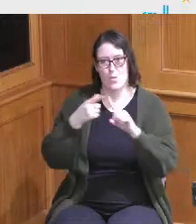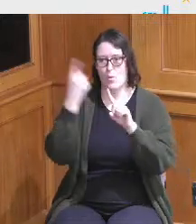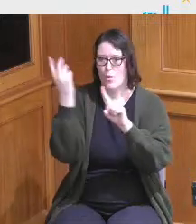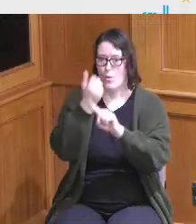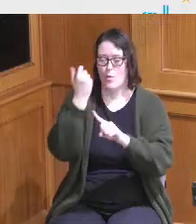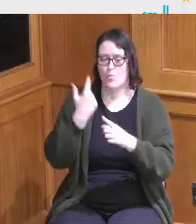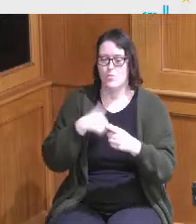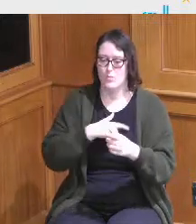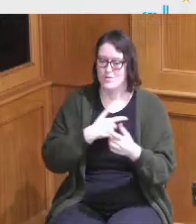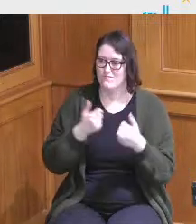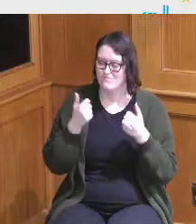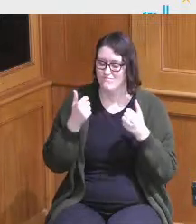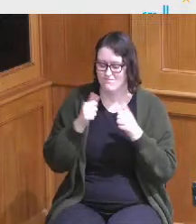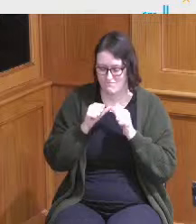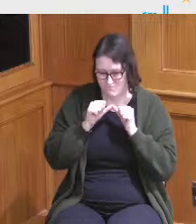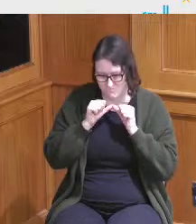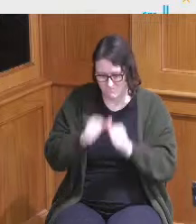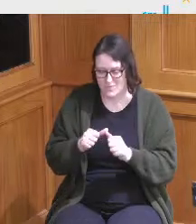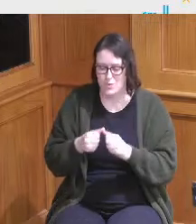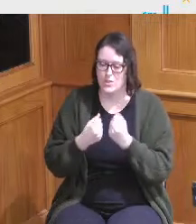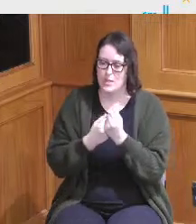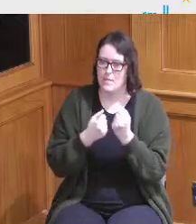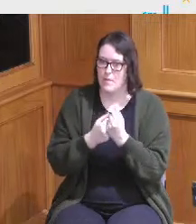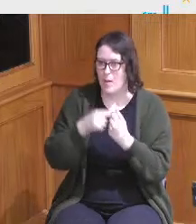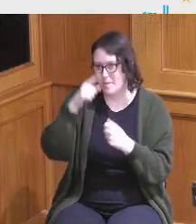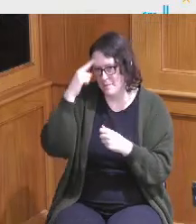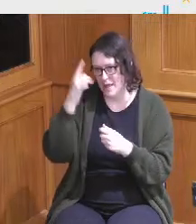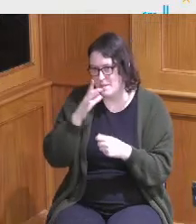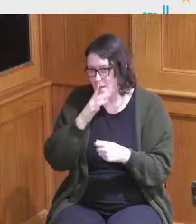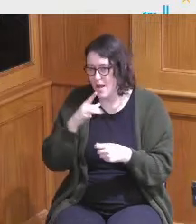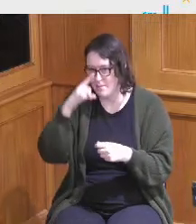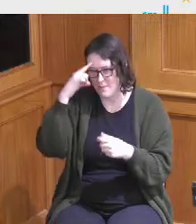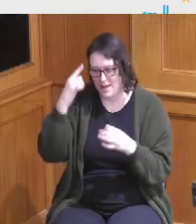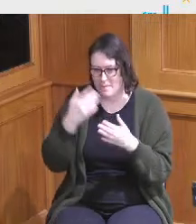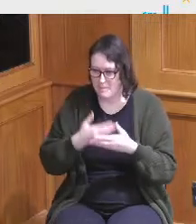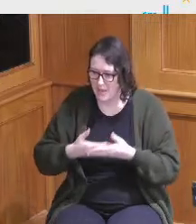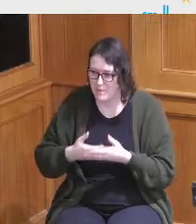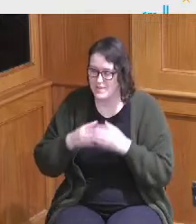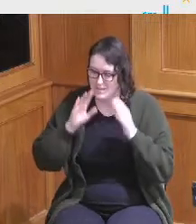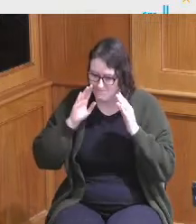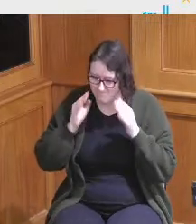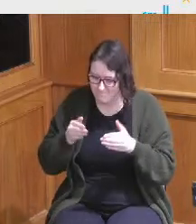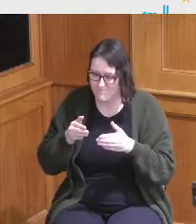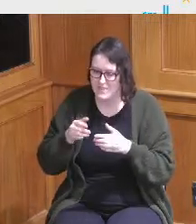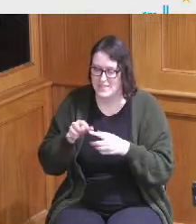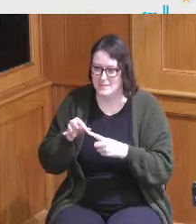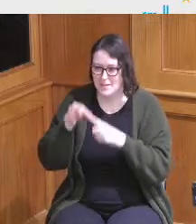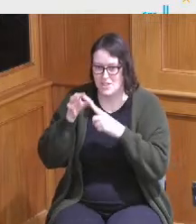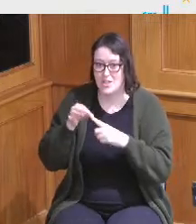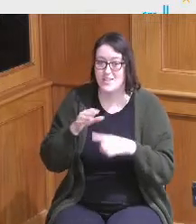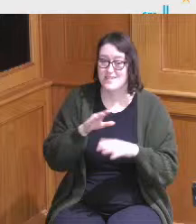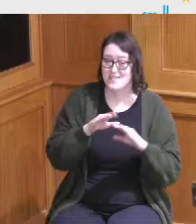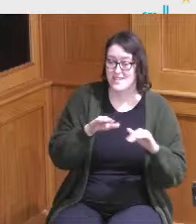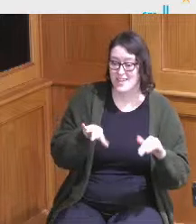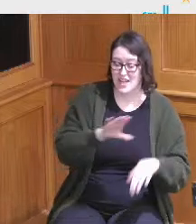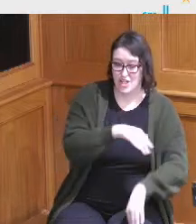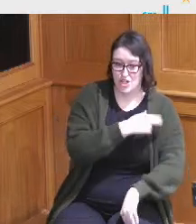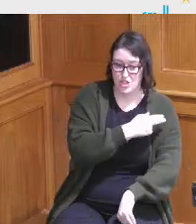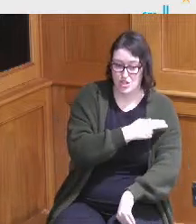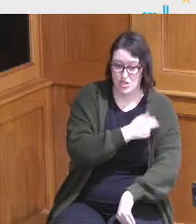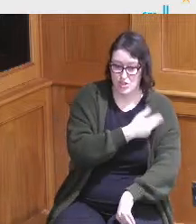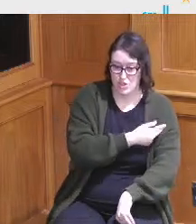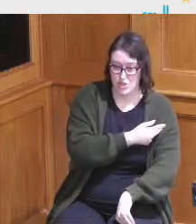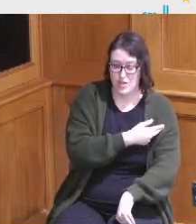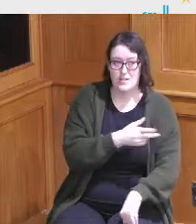on supporting Black moms and Black babies, and we are seeing real progress from our community. The statisticians at Cincinnati Children's tell us that this is